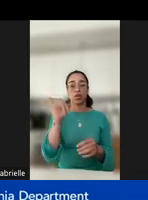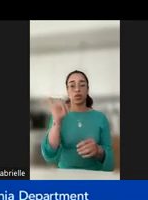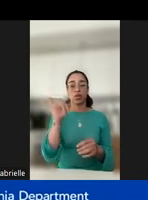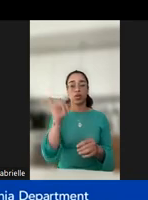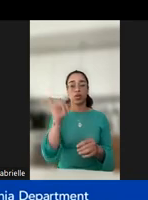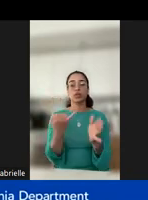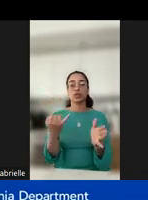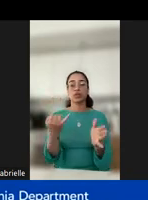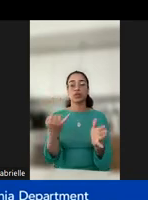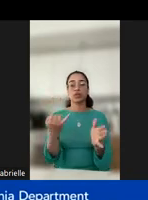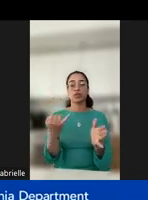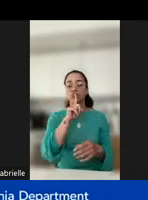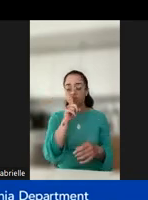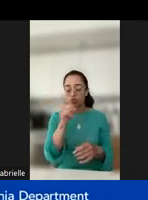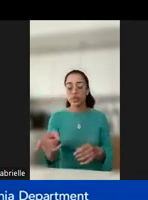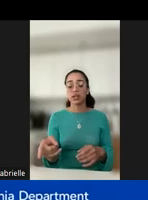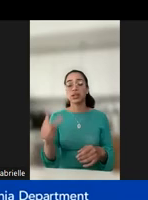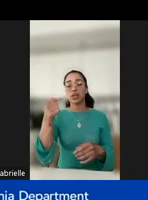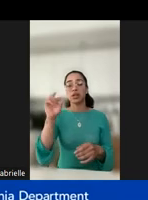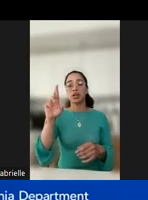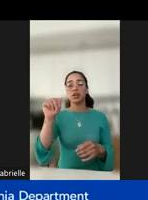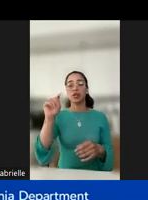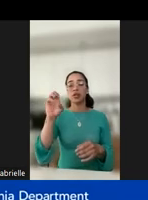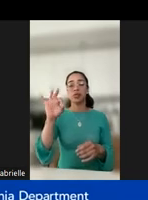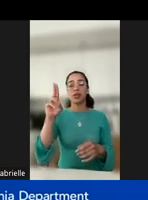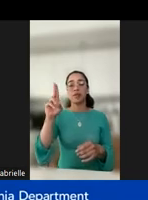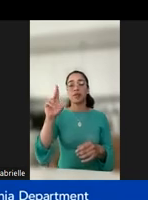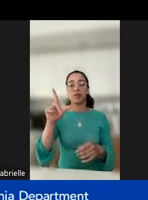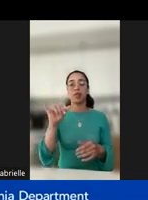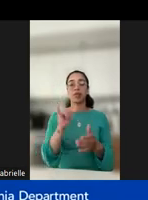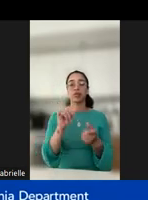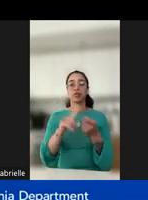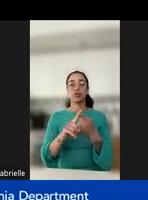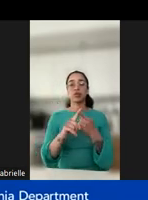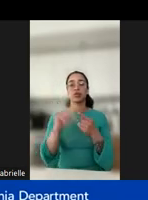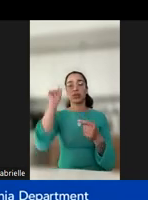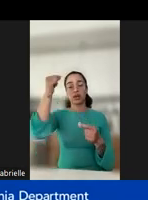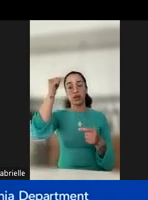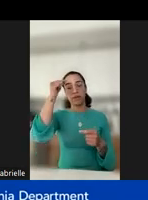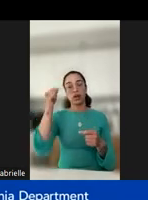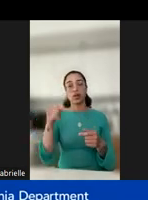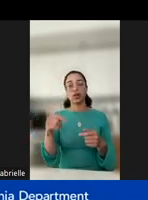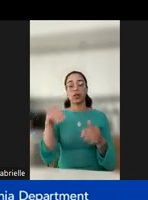incredibly grateful to our governor and Secretary Galley that in this budget climate,